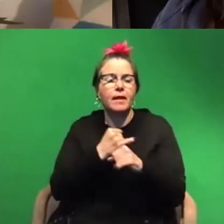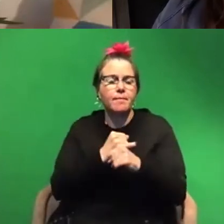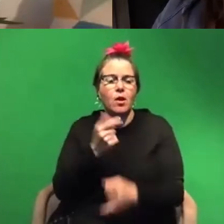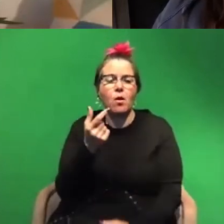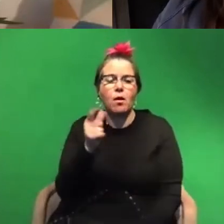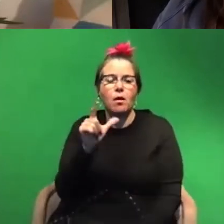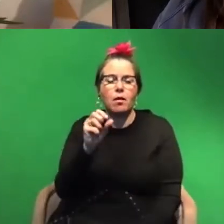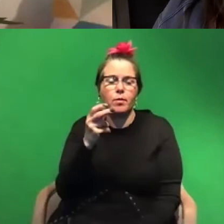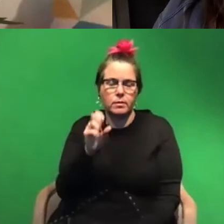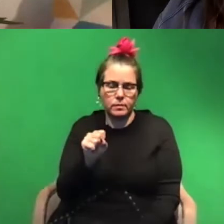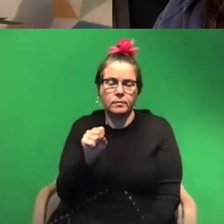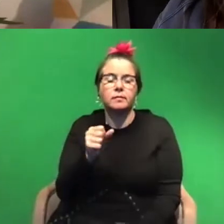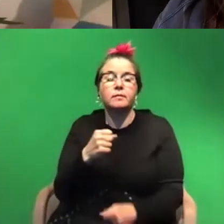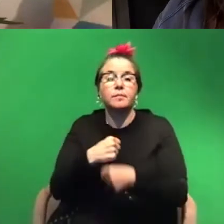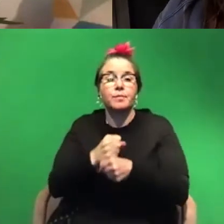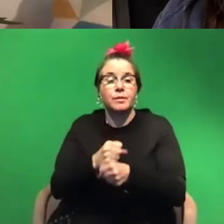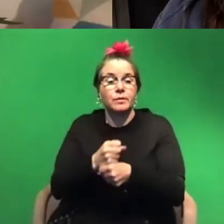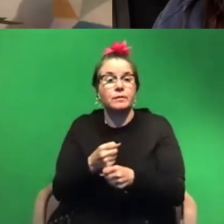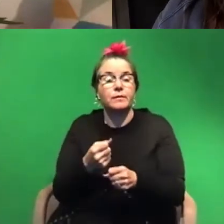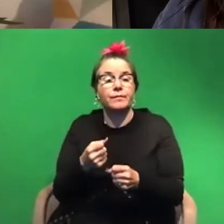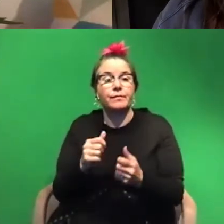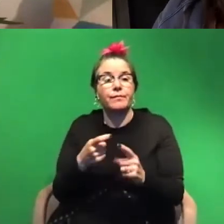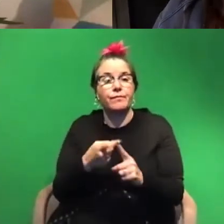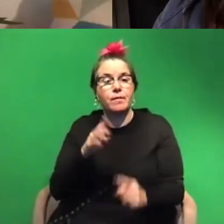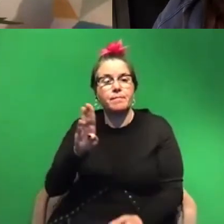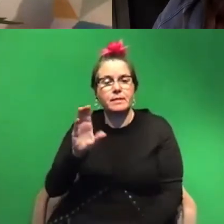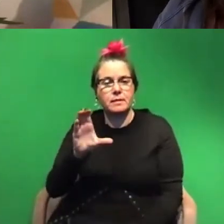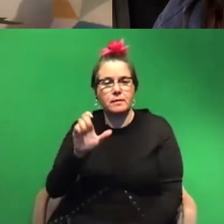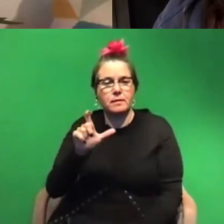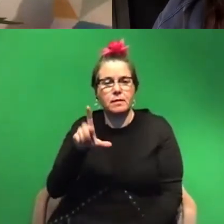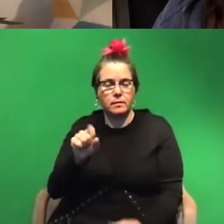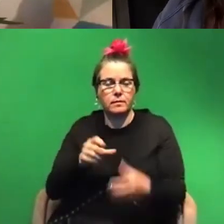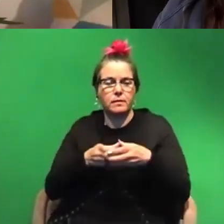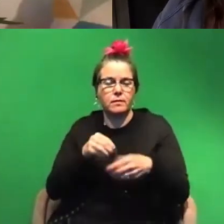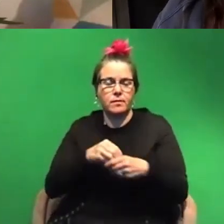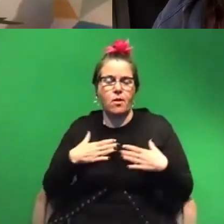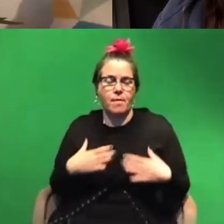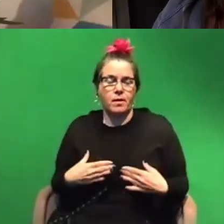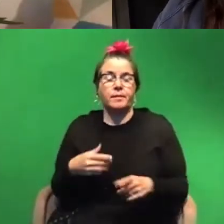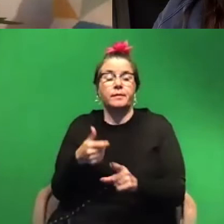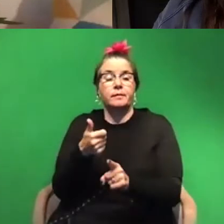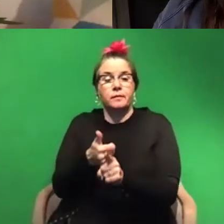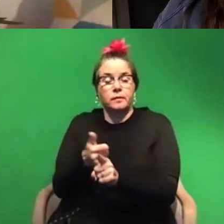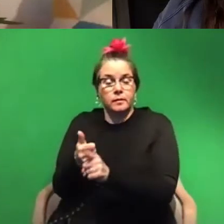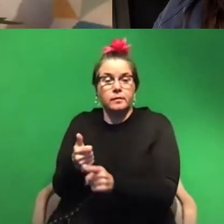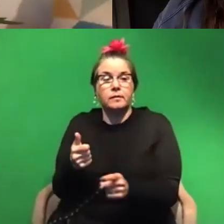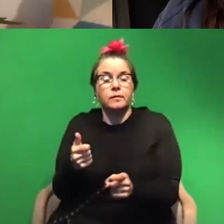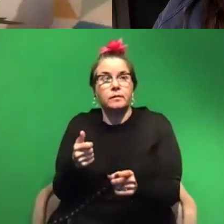and these are produced by a type of cell called B cells in our body. And so those are the cells.